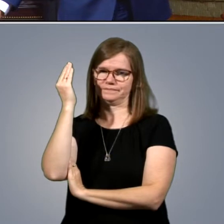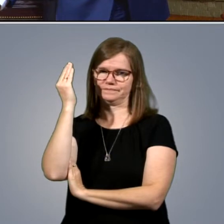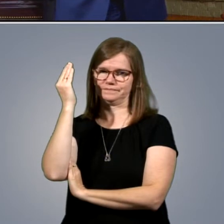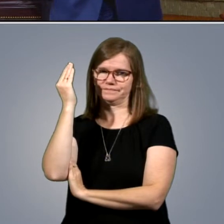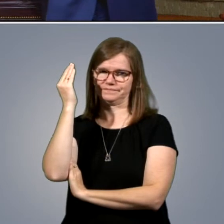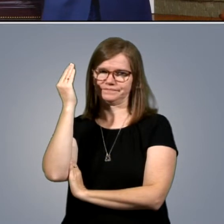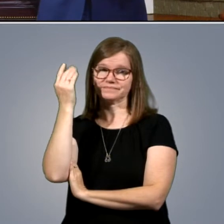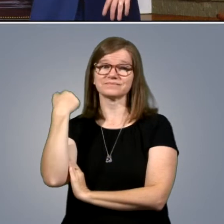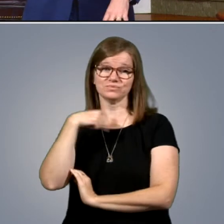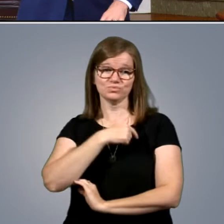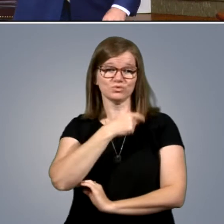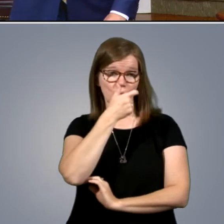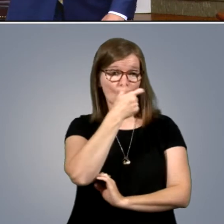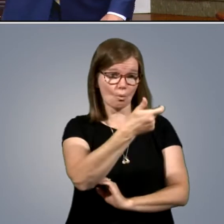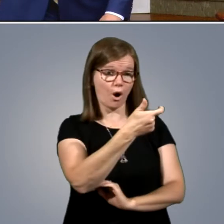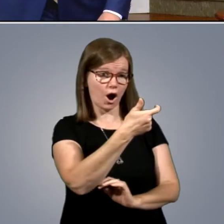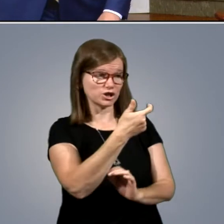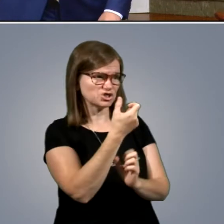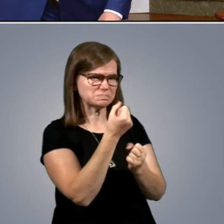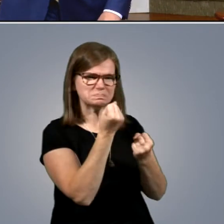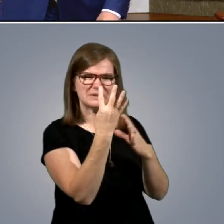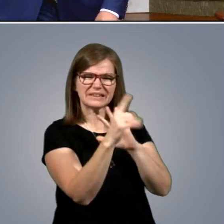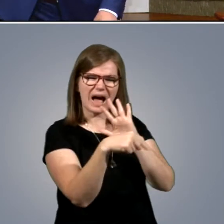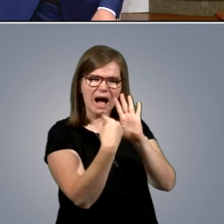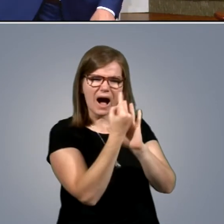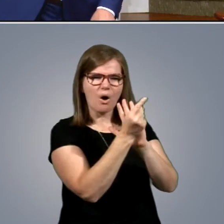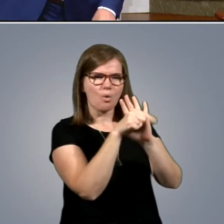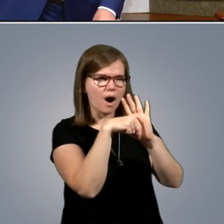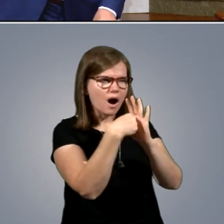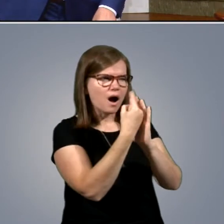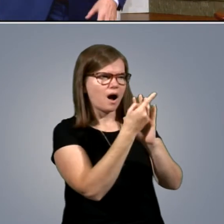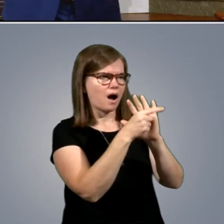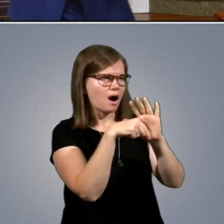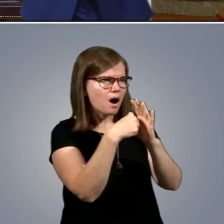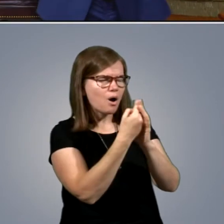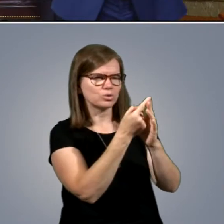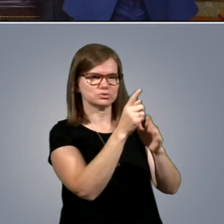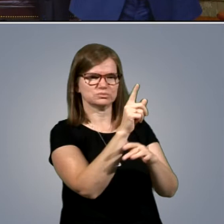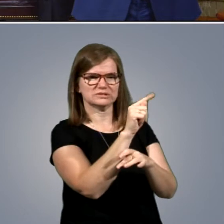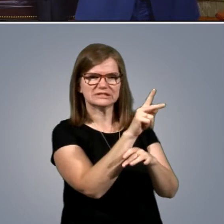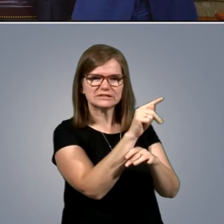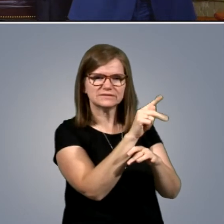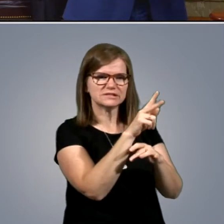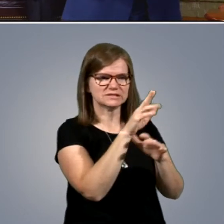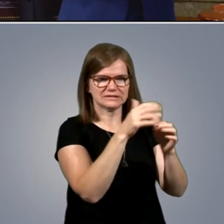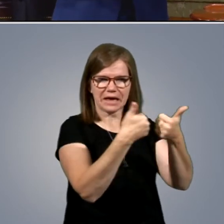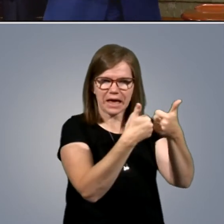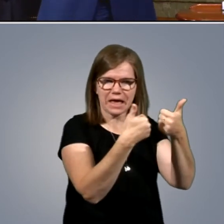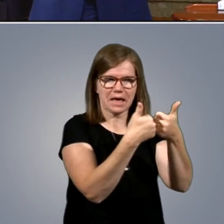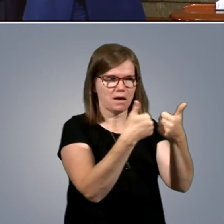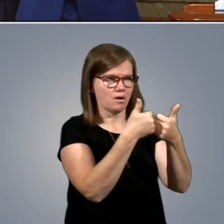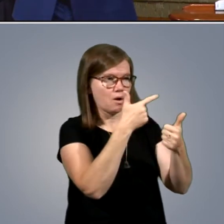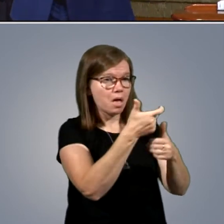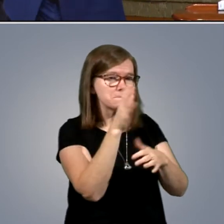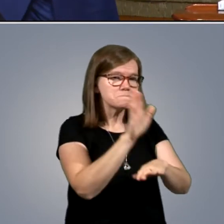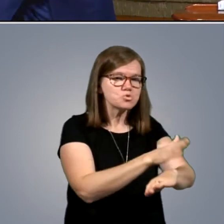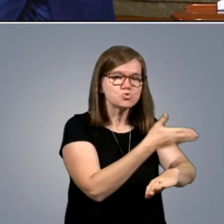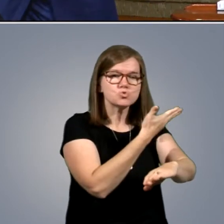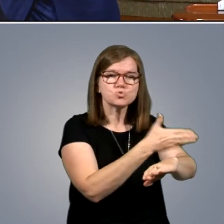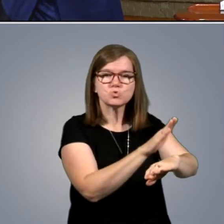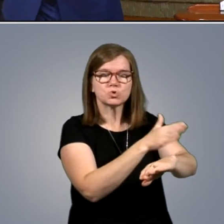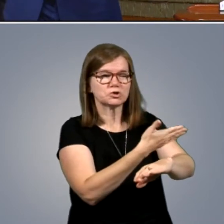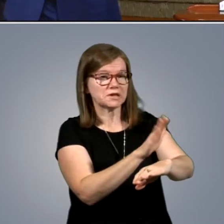We'll watch them play for hours and worship them. We'll watch musicians. We'll download music of musicians,